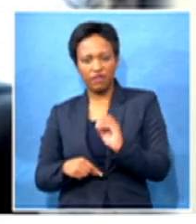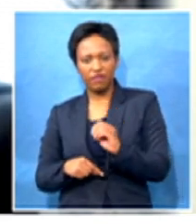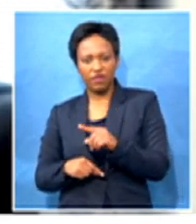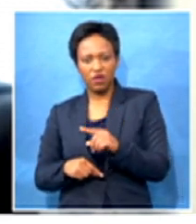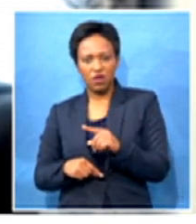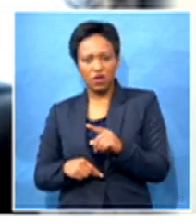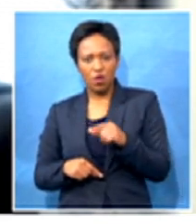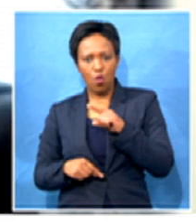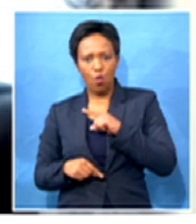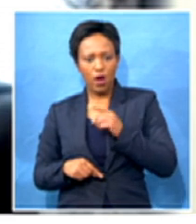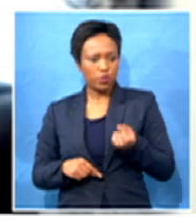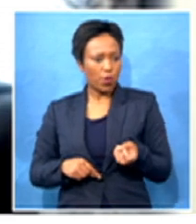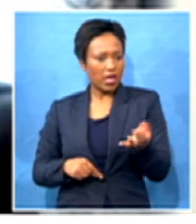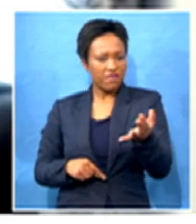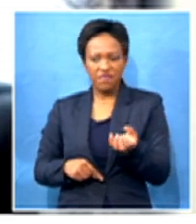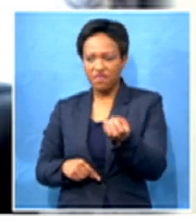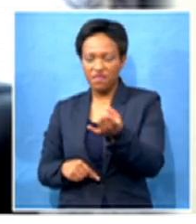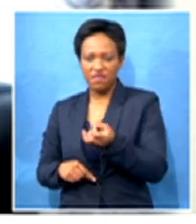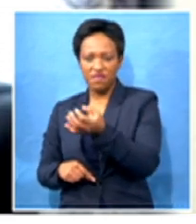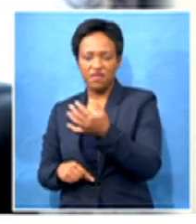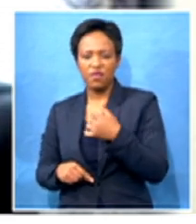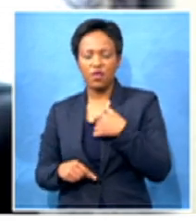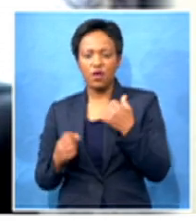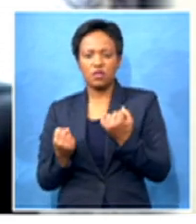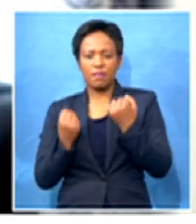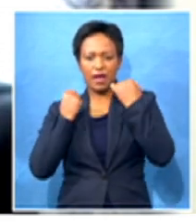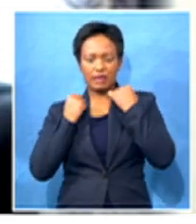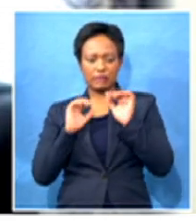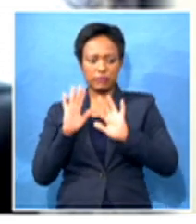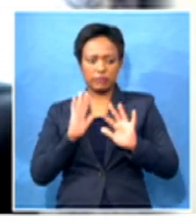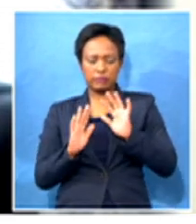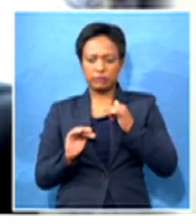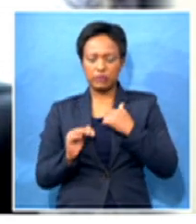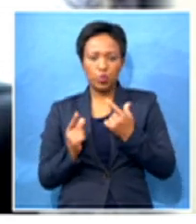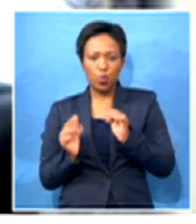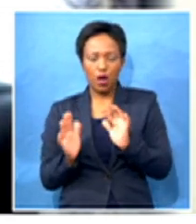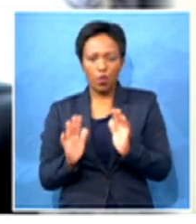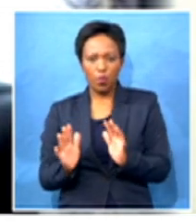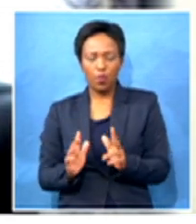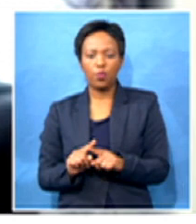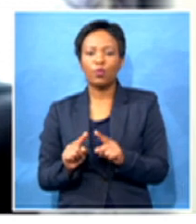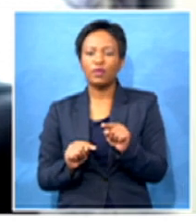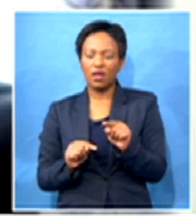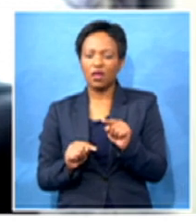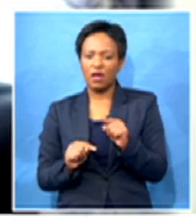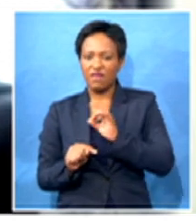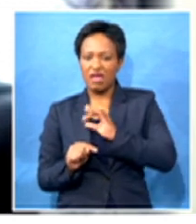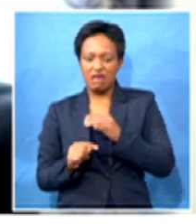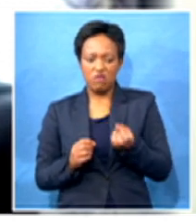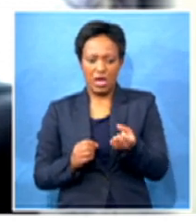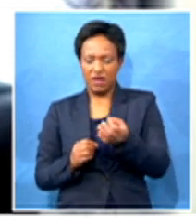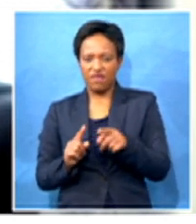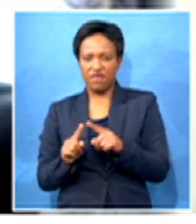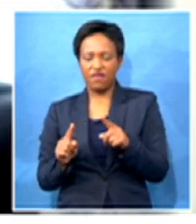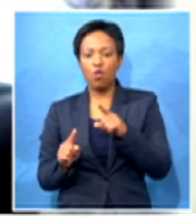about distributing the blankets, and did not know how do they deal about that, because they might